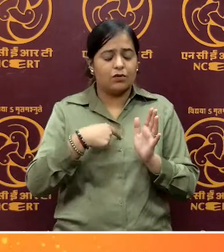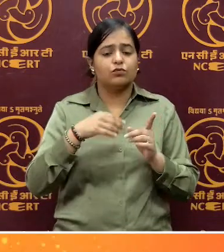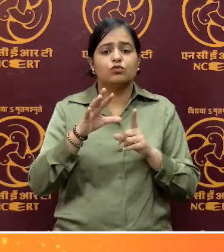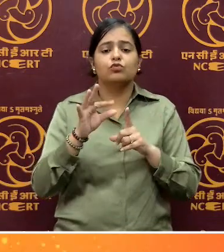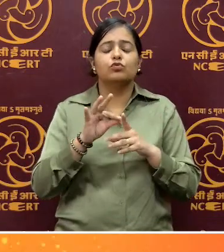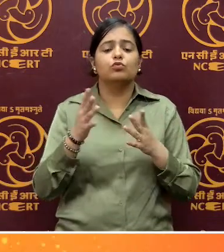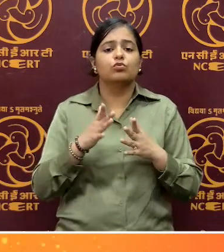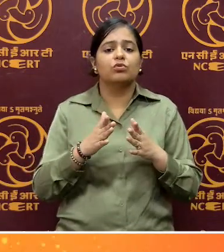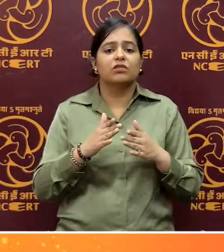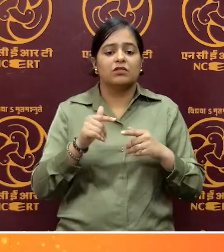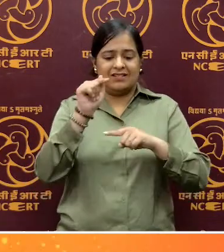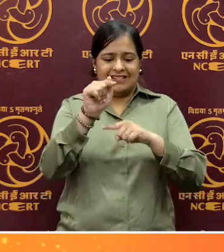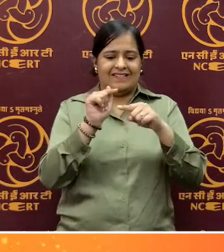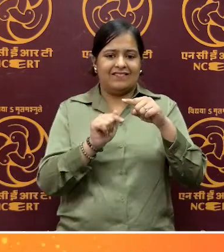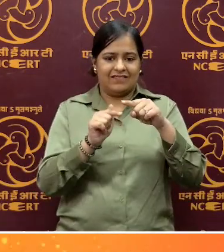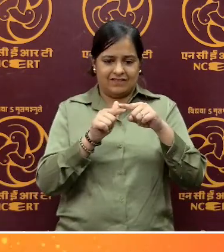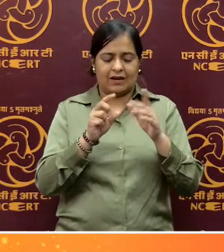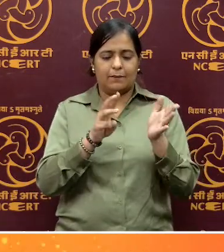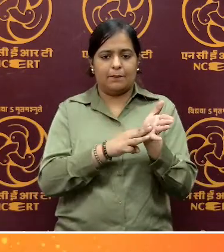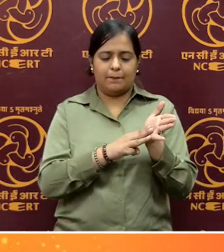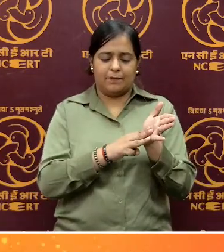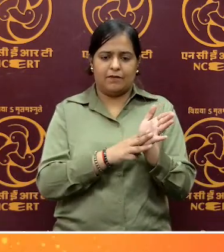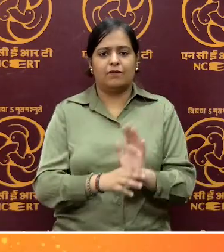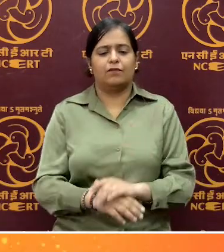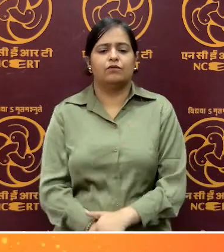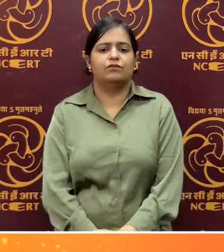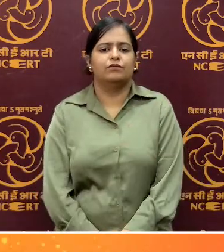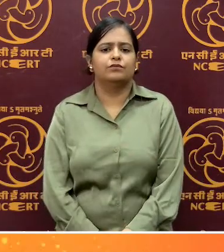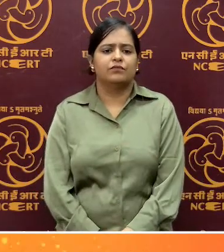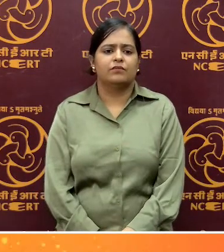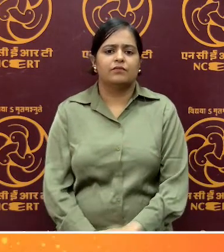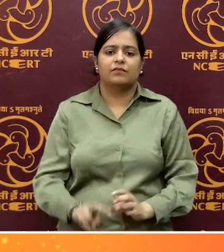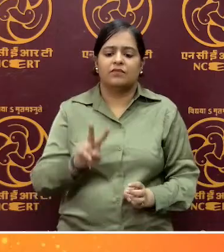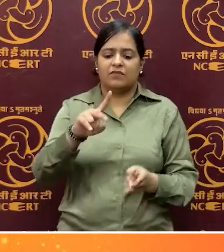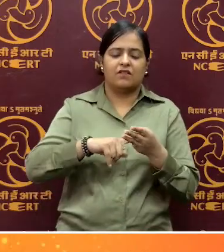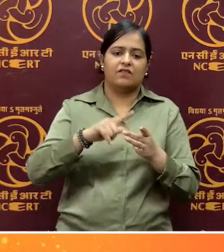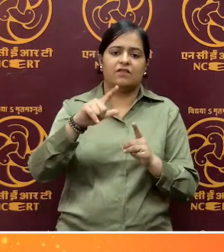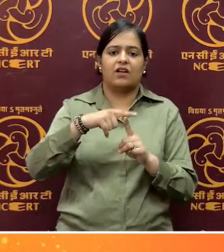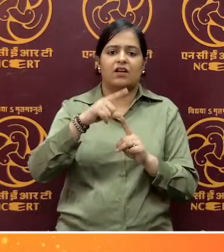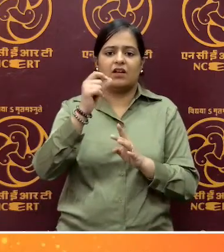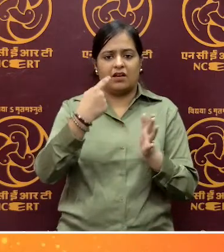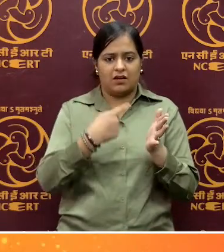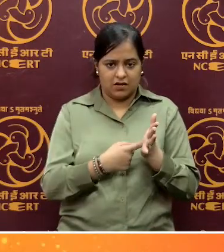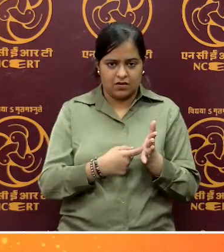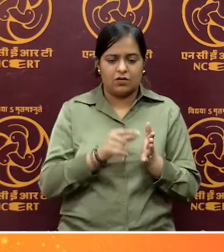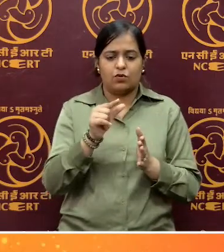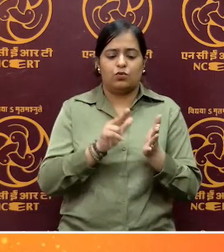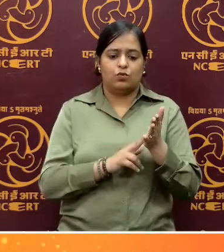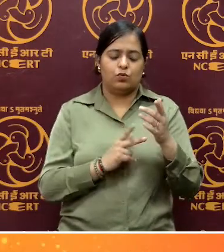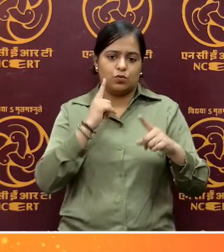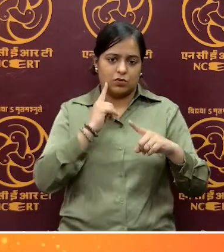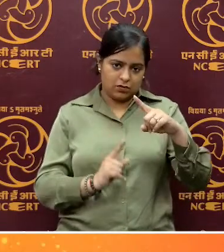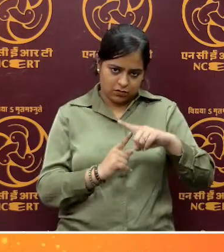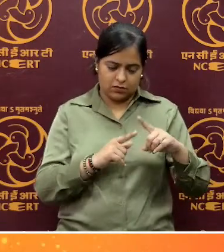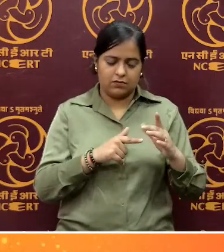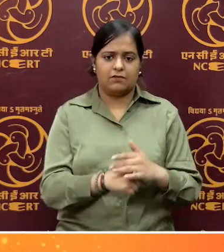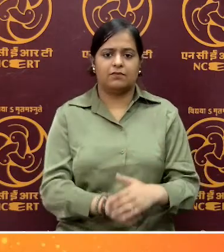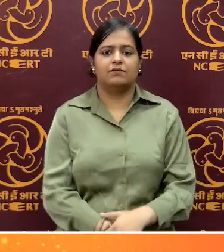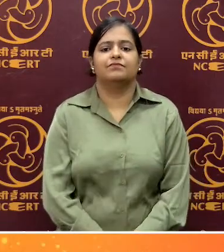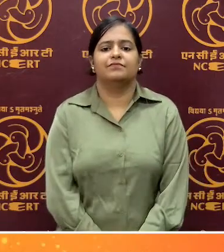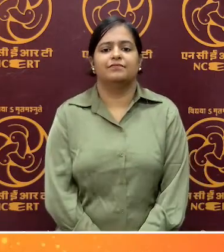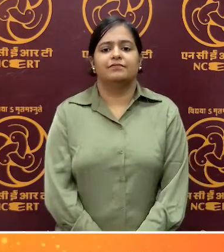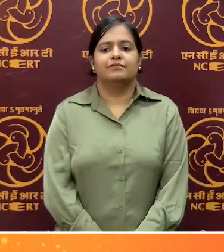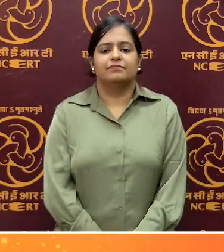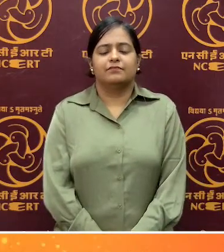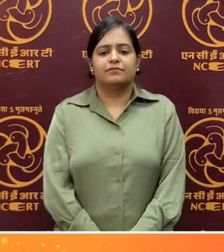divide the vector by its magnitude. So that vector form will always be a unit vector. Okay? Now